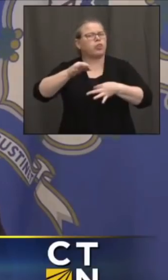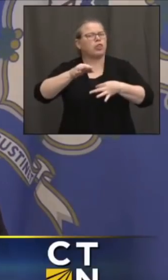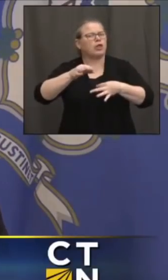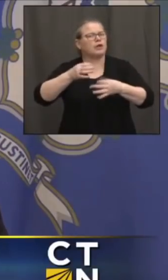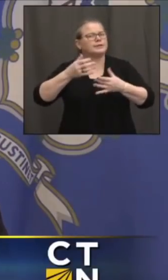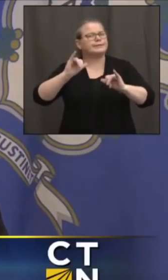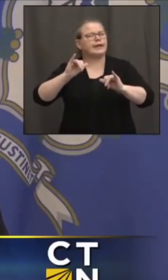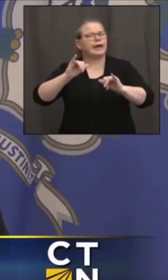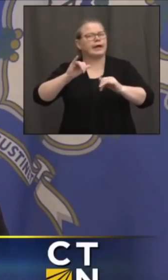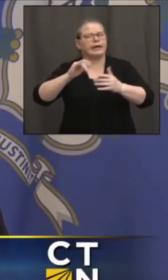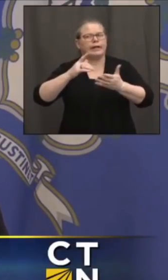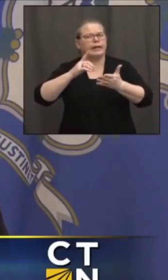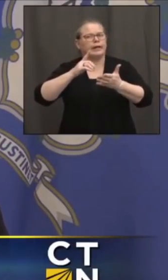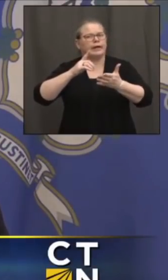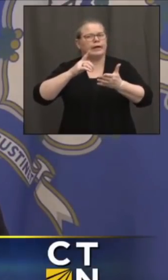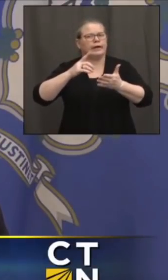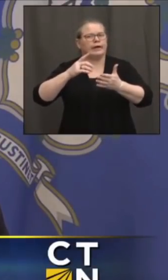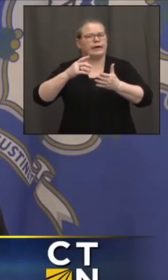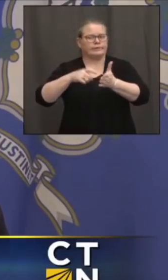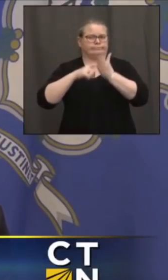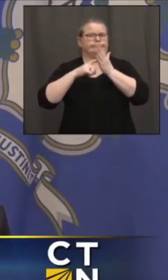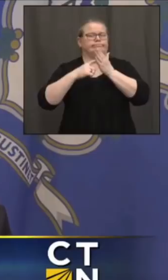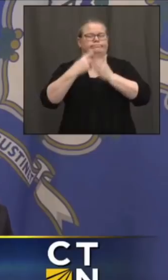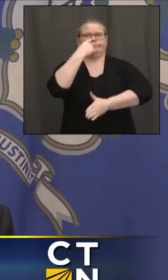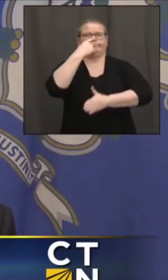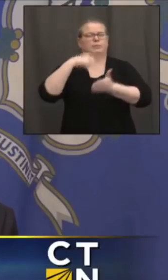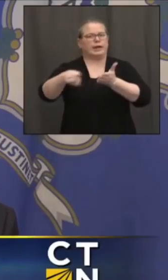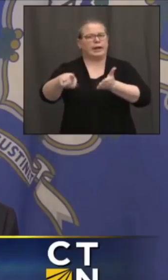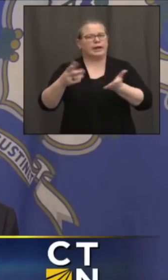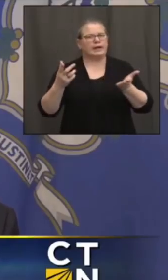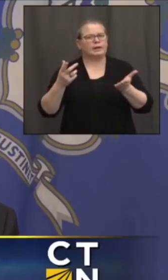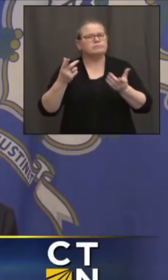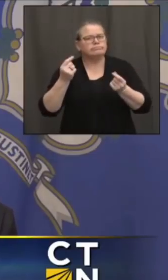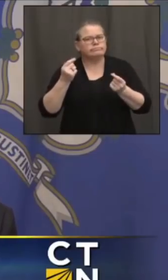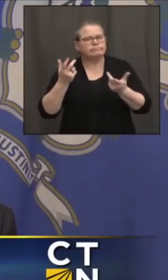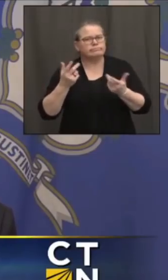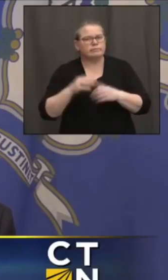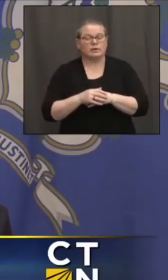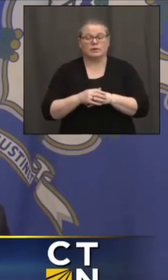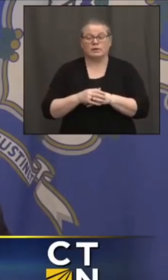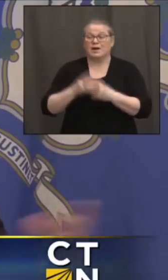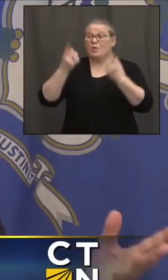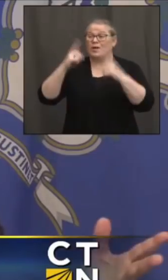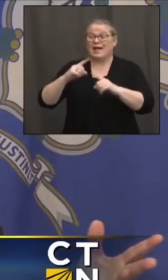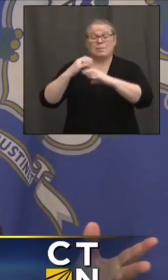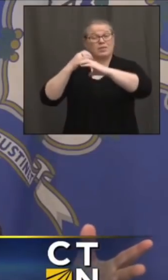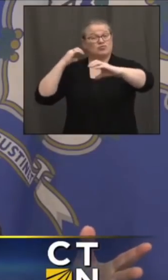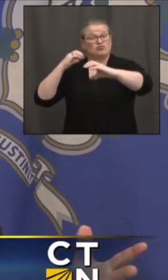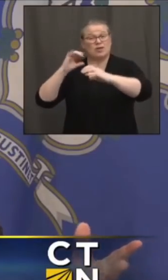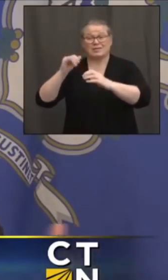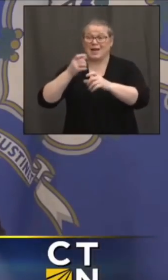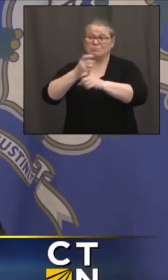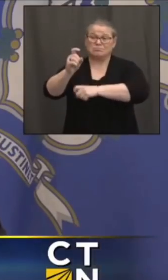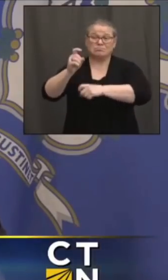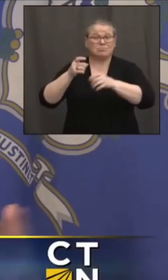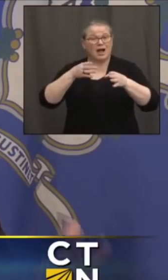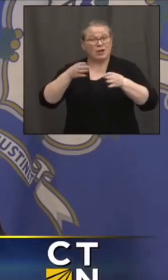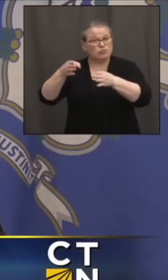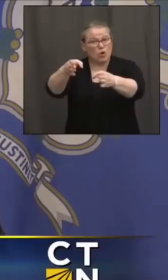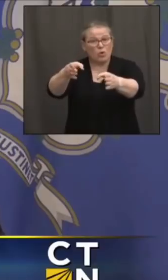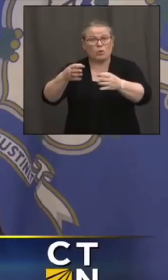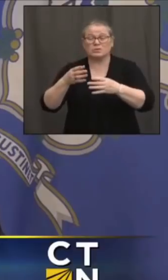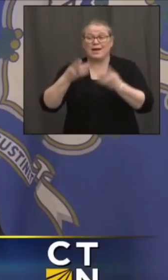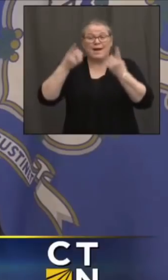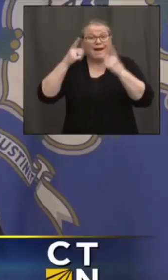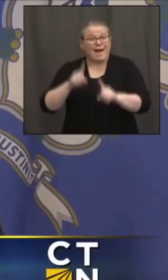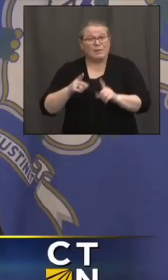overwhelming amount of the damage on our roads. And they're coming up from outer state, driving through New York, driving through other states where they either pay a